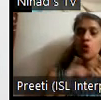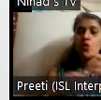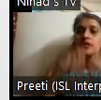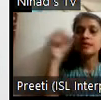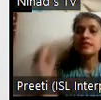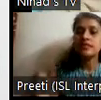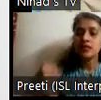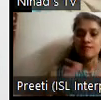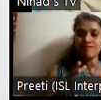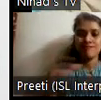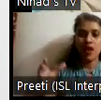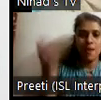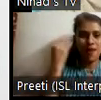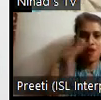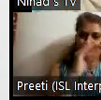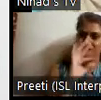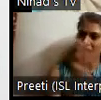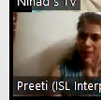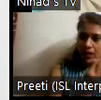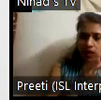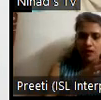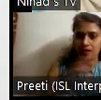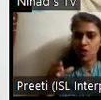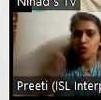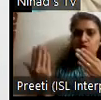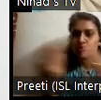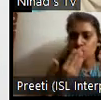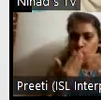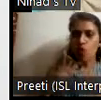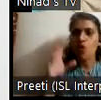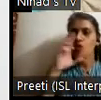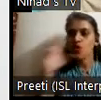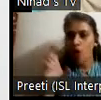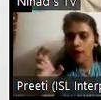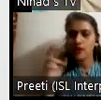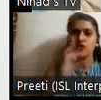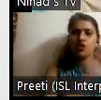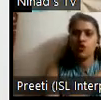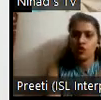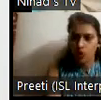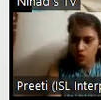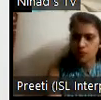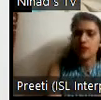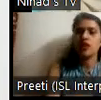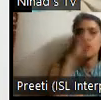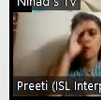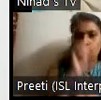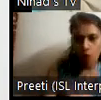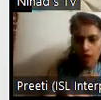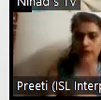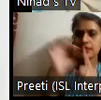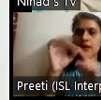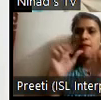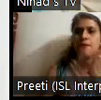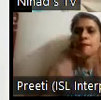to school, to college, to police station, to hospital, to panchayat system,